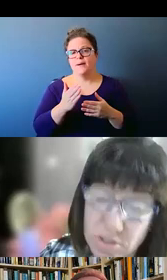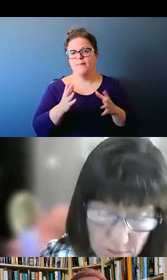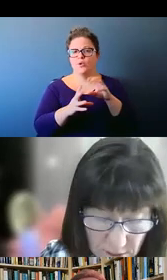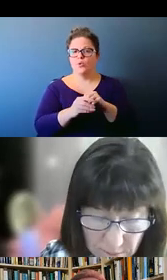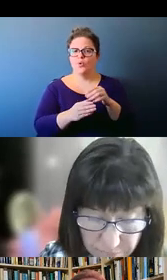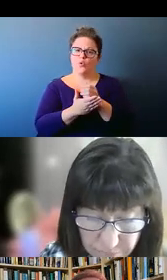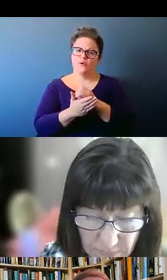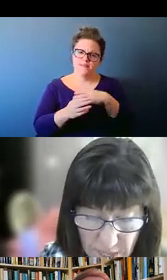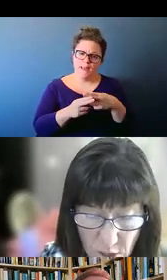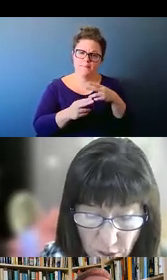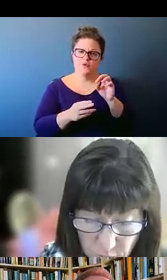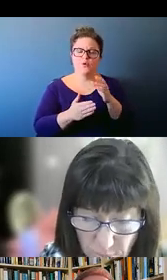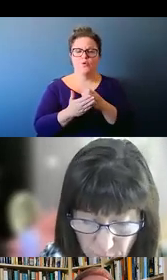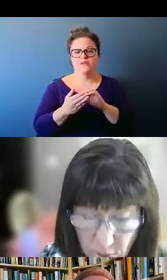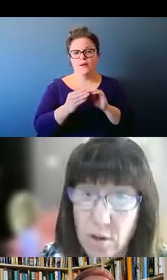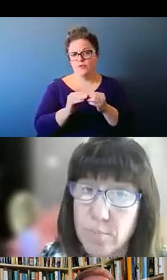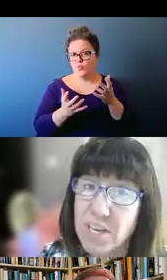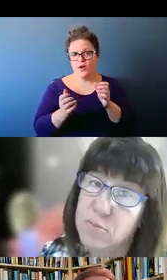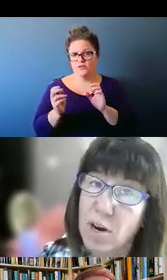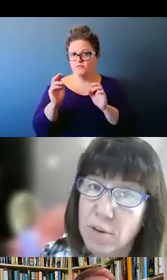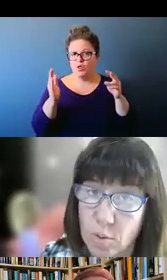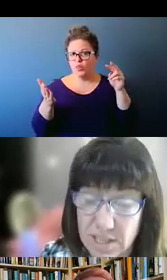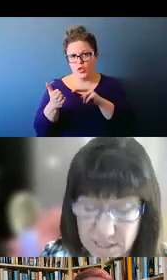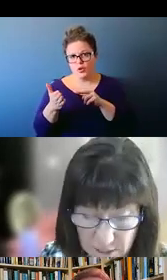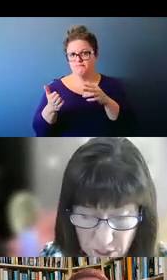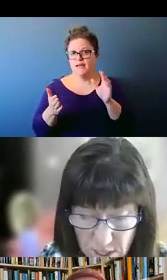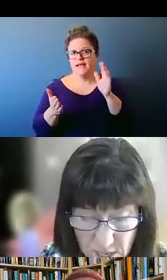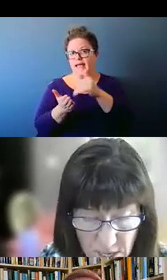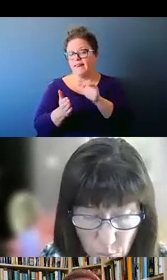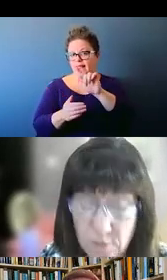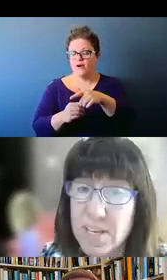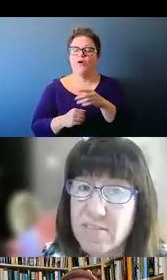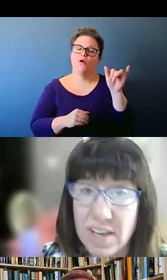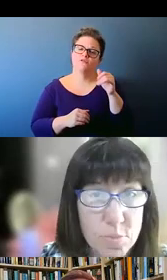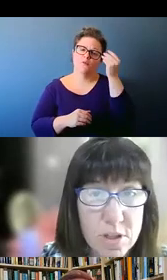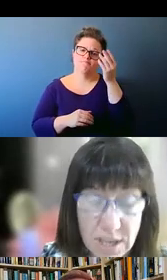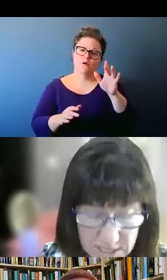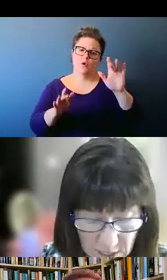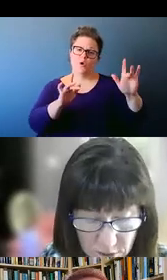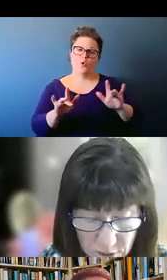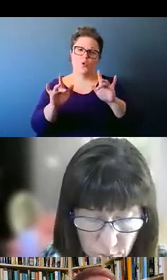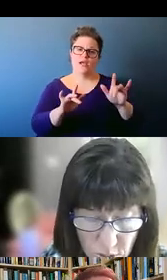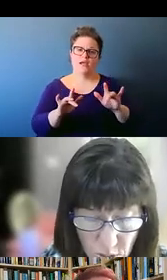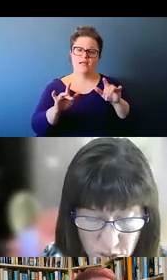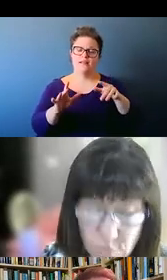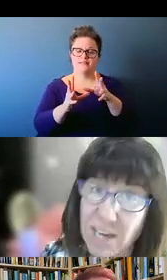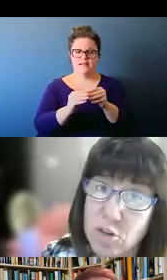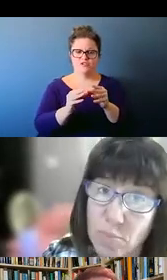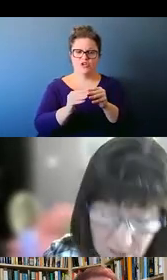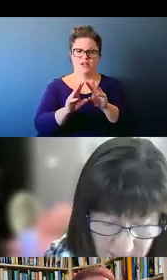refer to later. And also remember, because we are recording the session, it will be available in a day or two